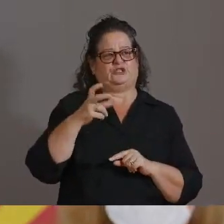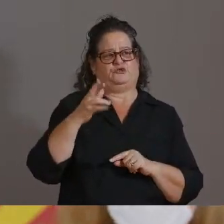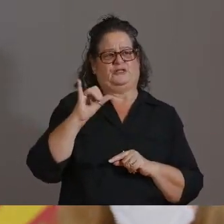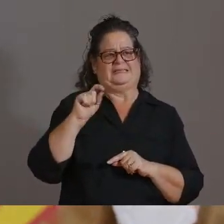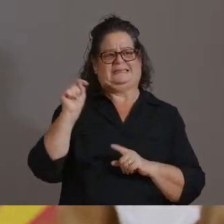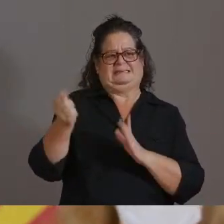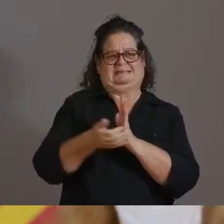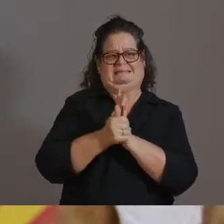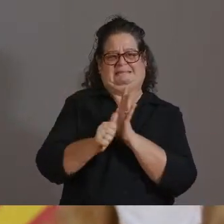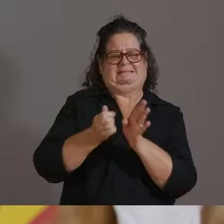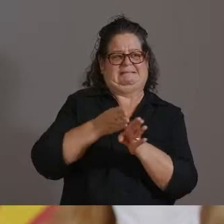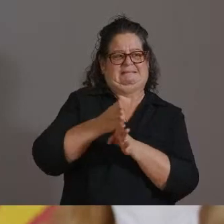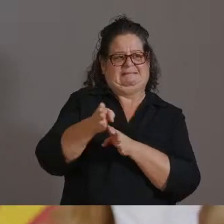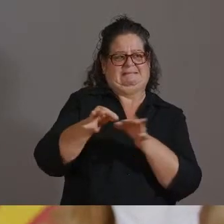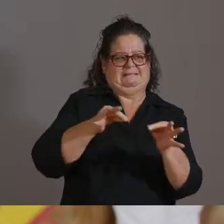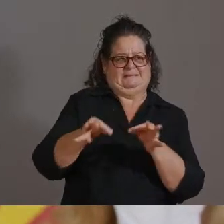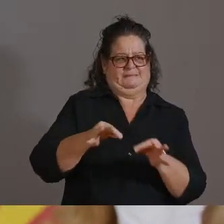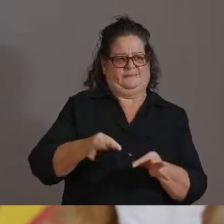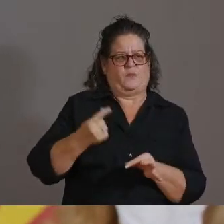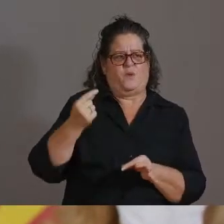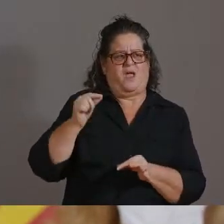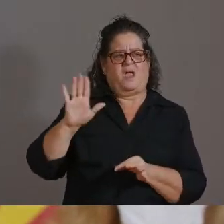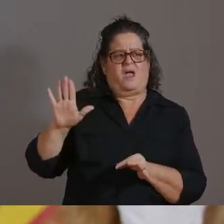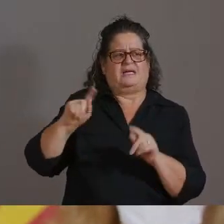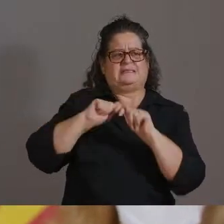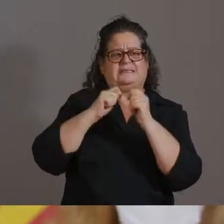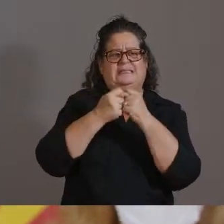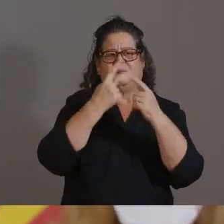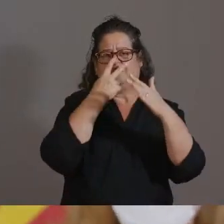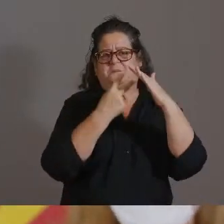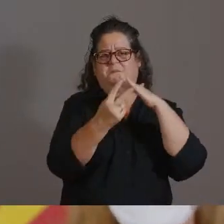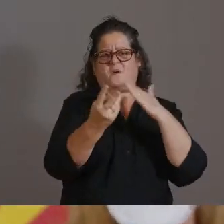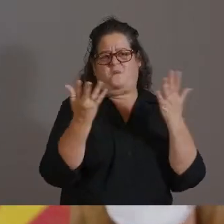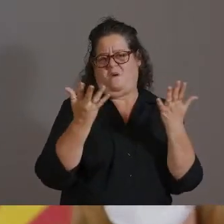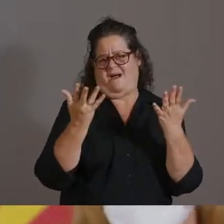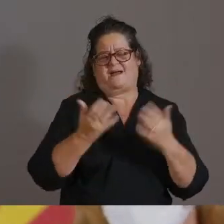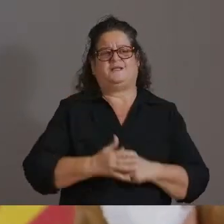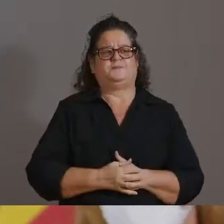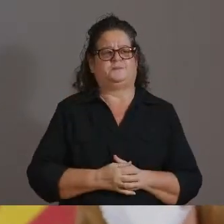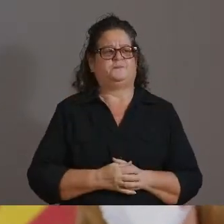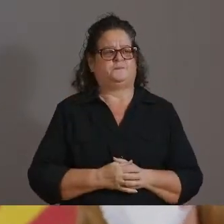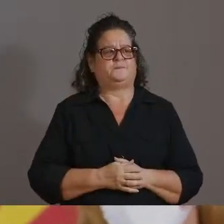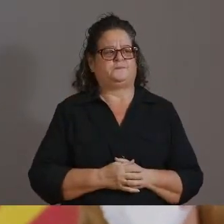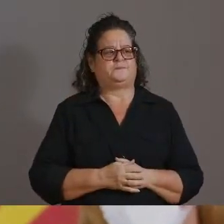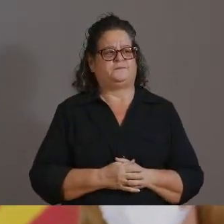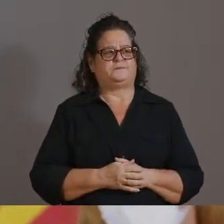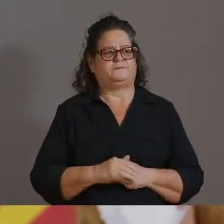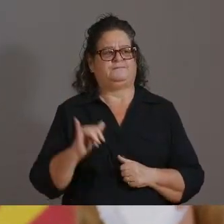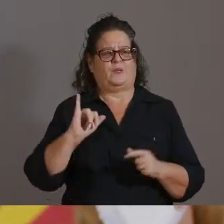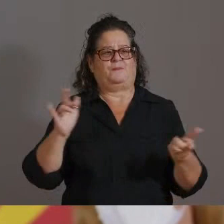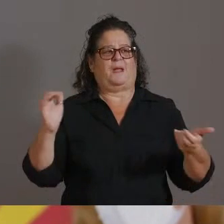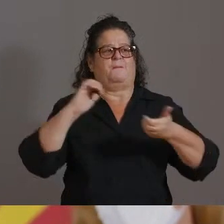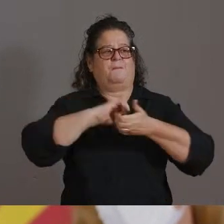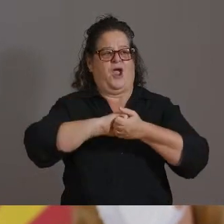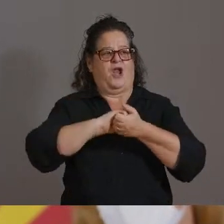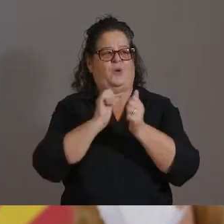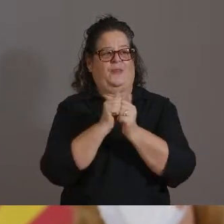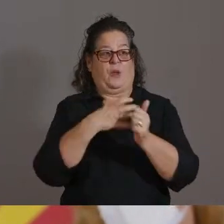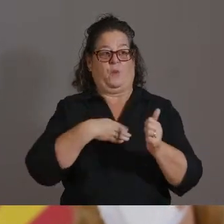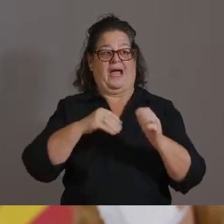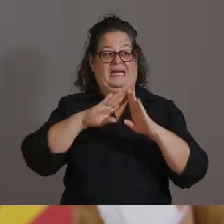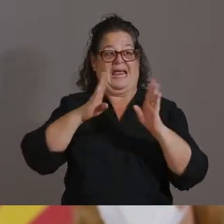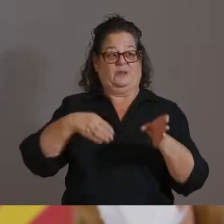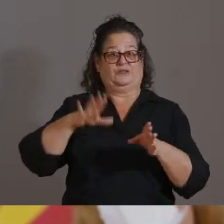her team is telling her, and I know she's also coordinating with the White House Coronavirus Task Force, but we just